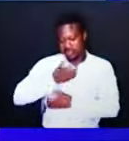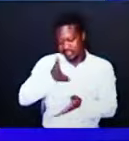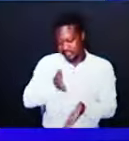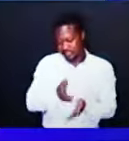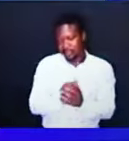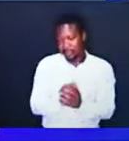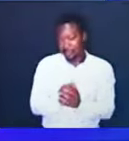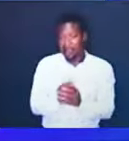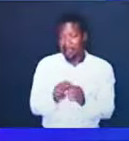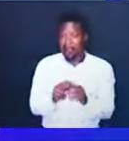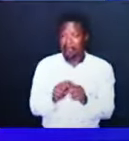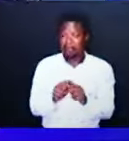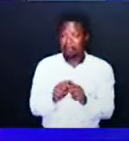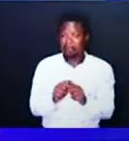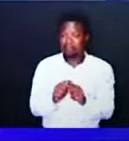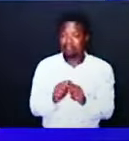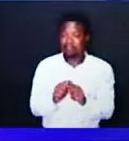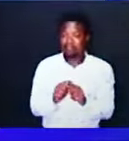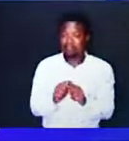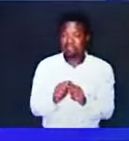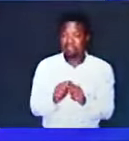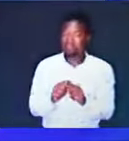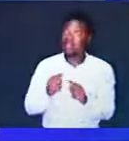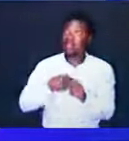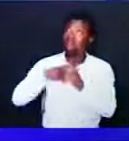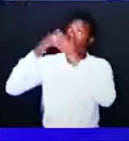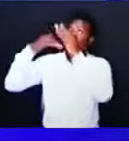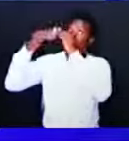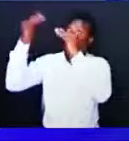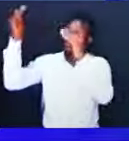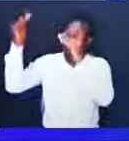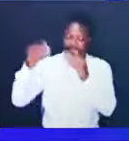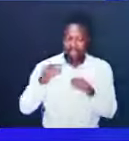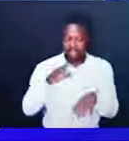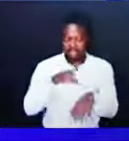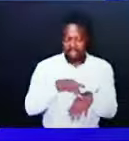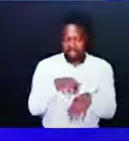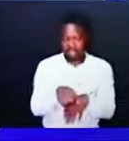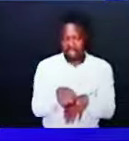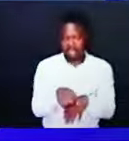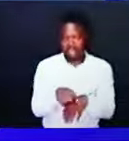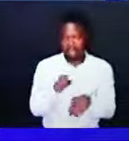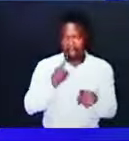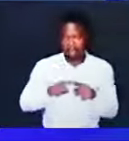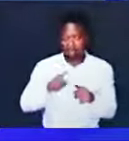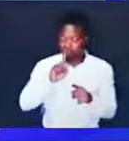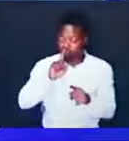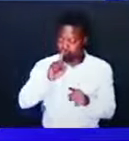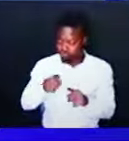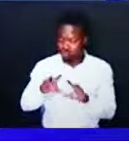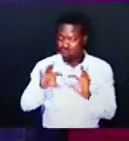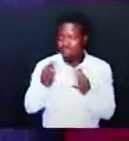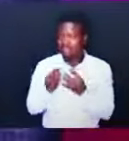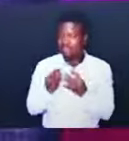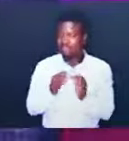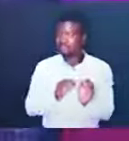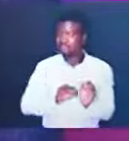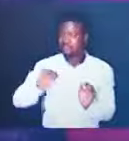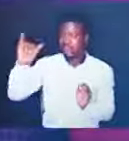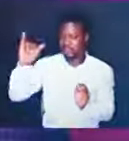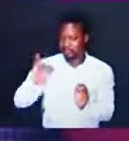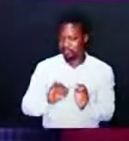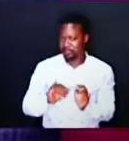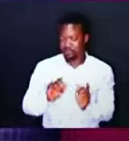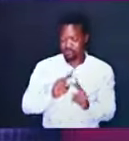But they are of heaven and we are here, but we are of one family. And a sorry